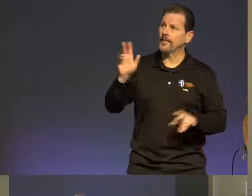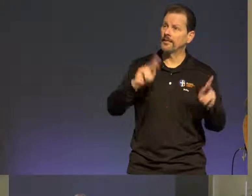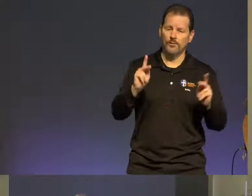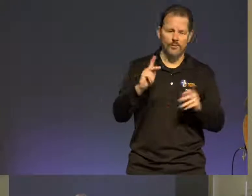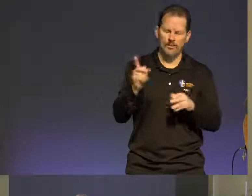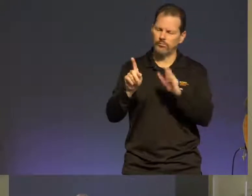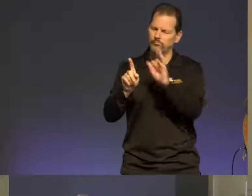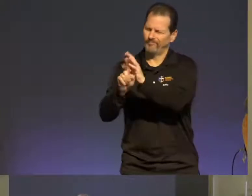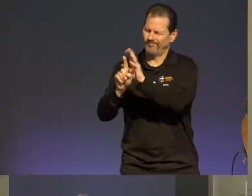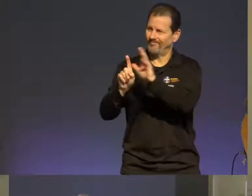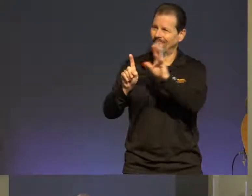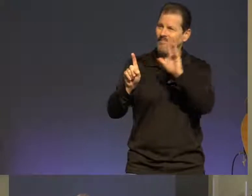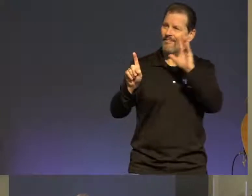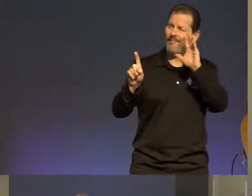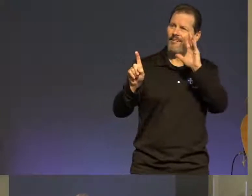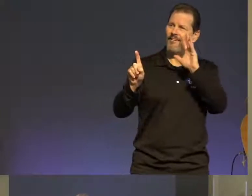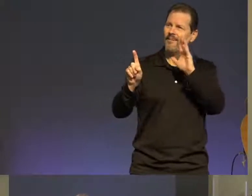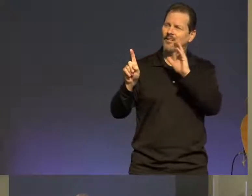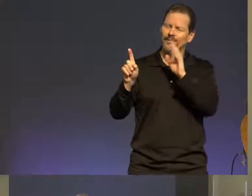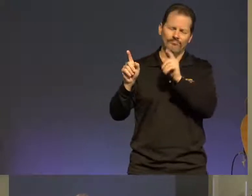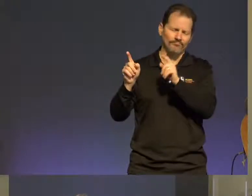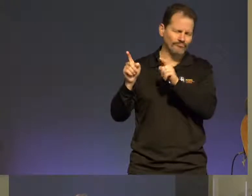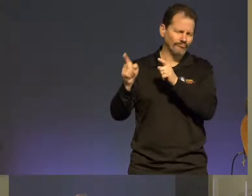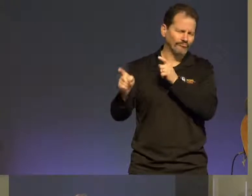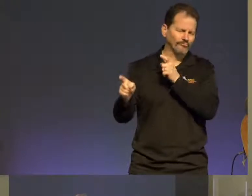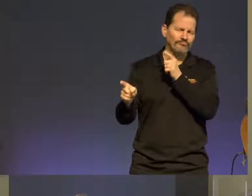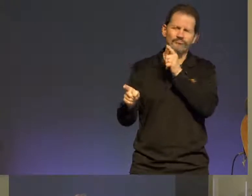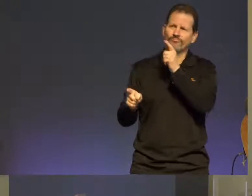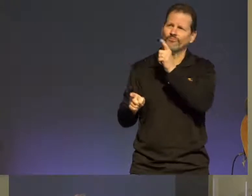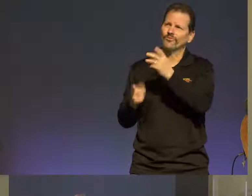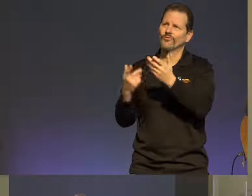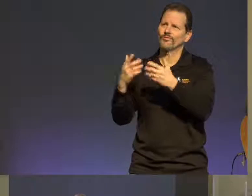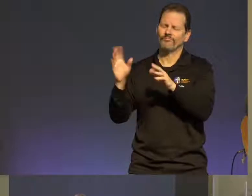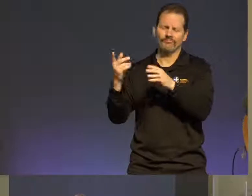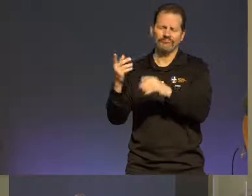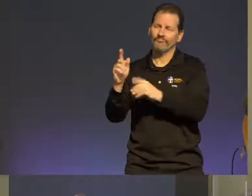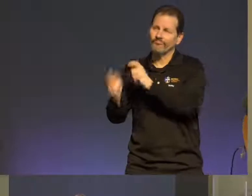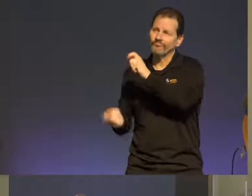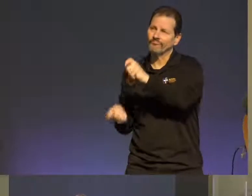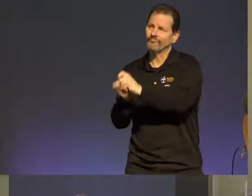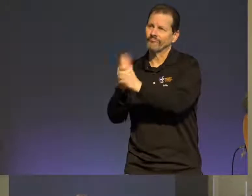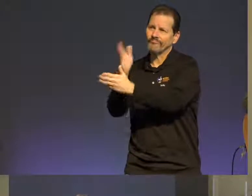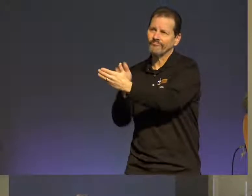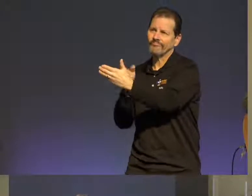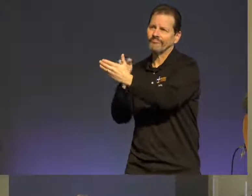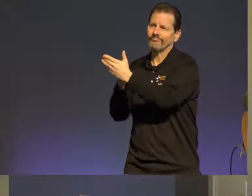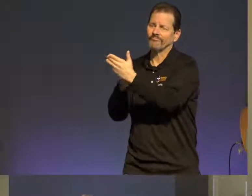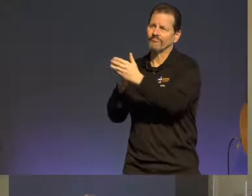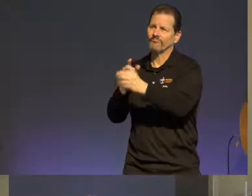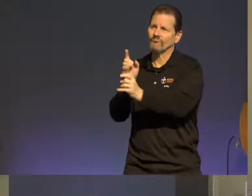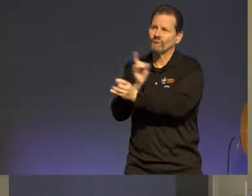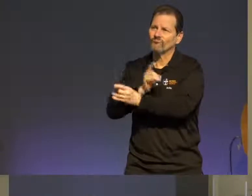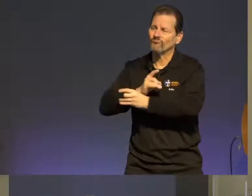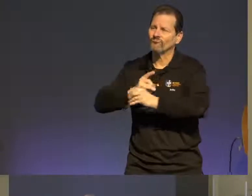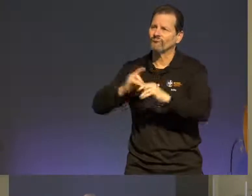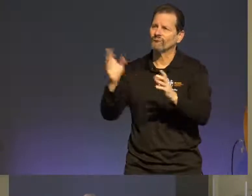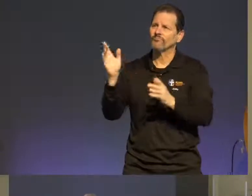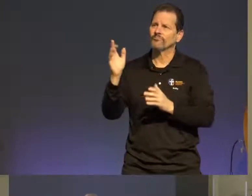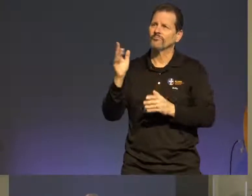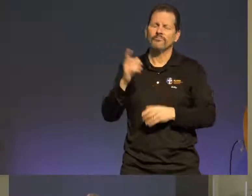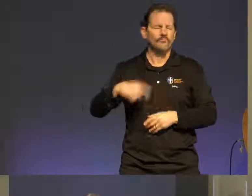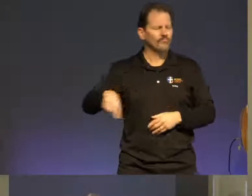betrayed, the sin of man and wrath of God